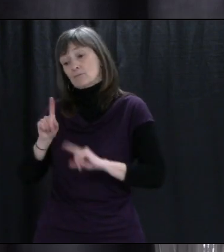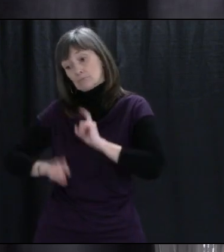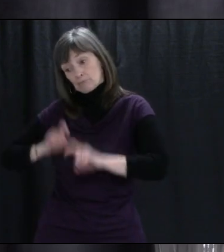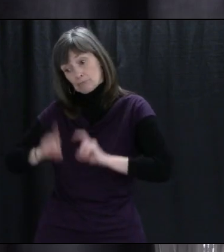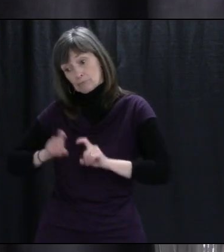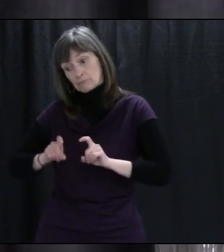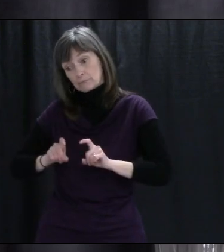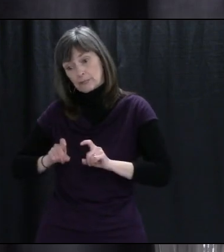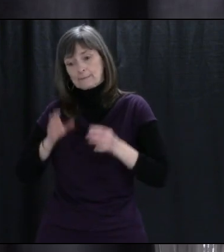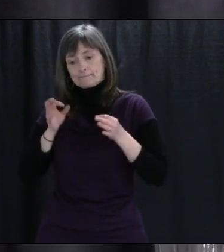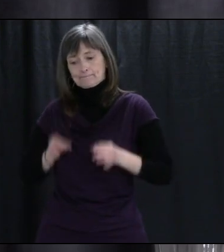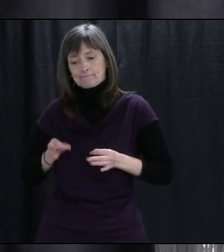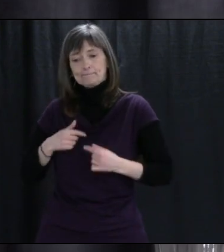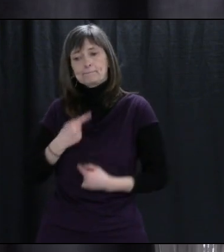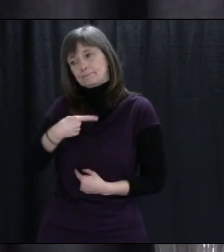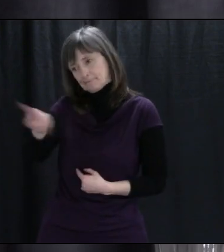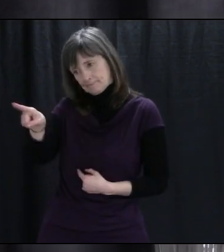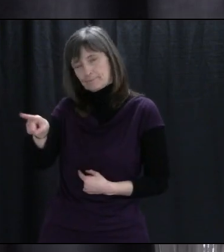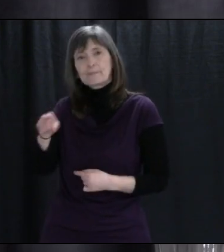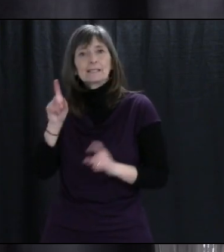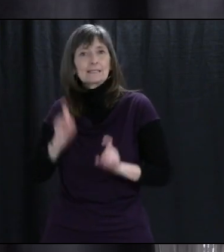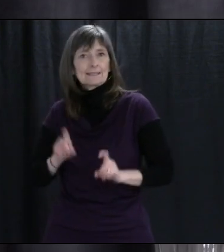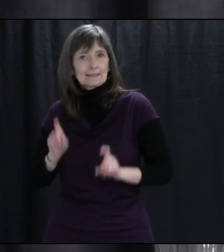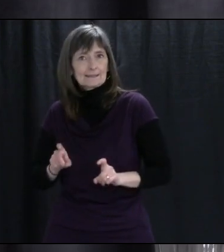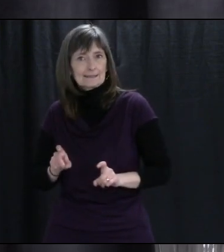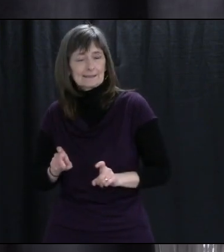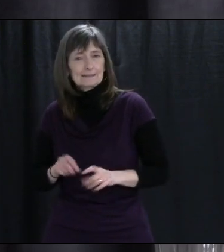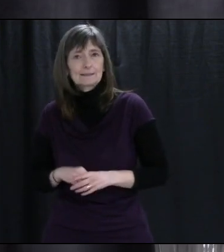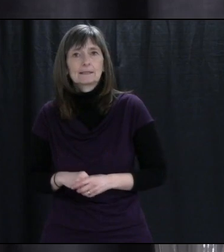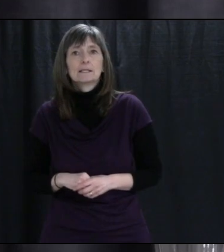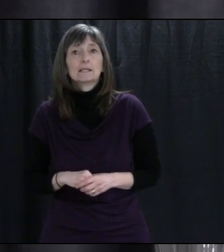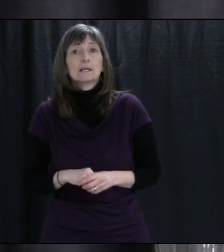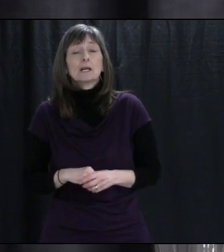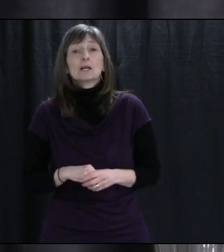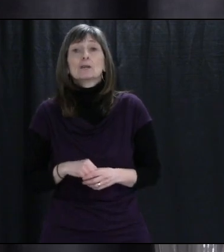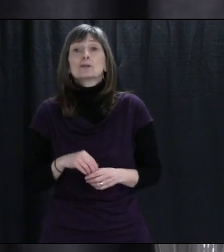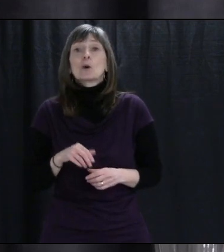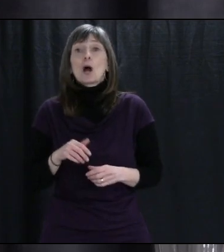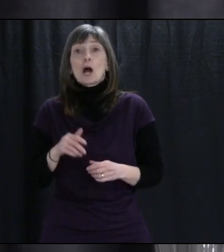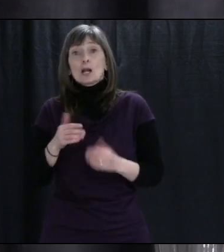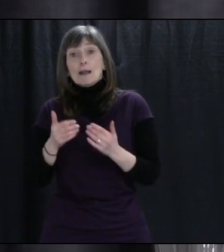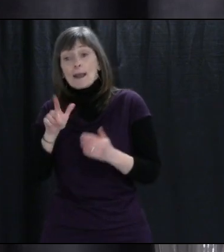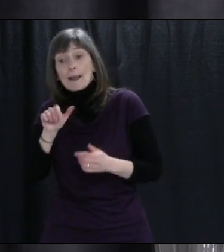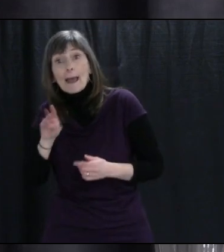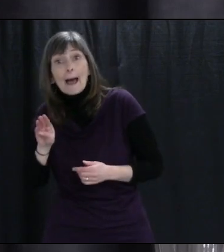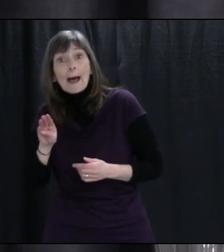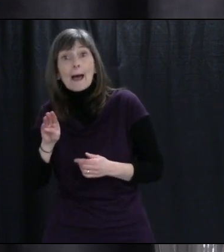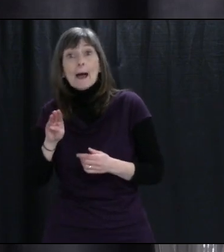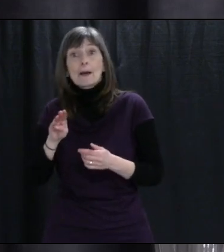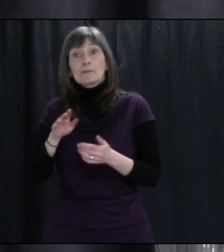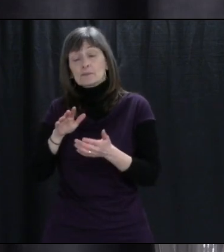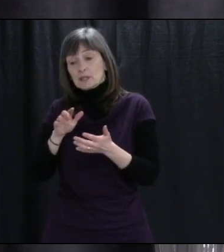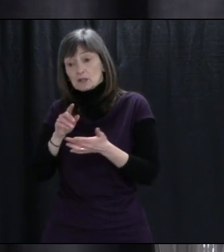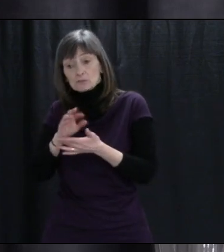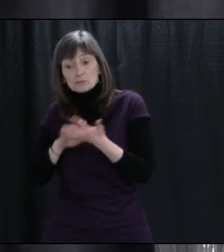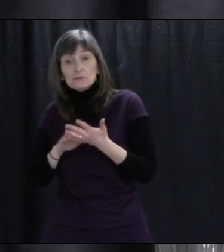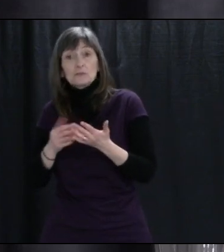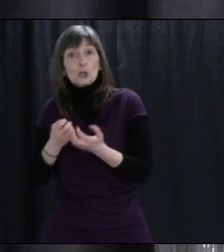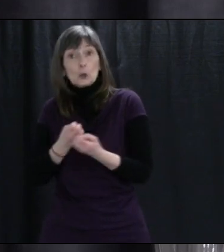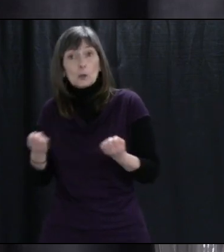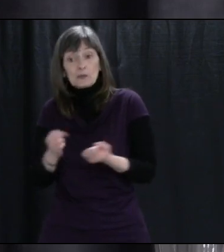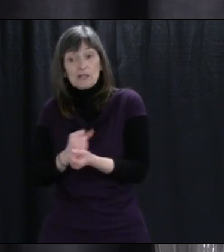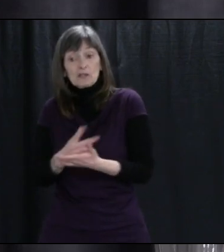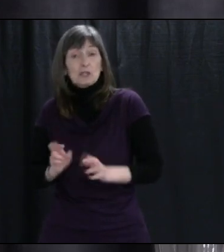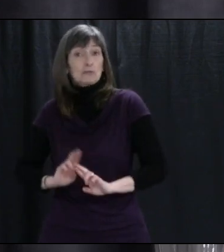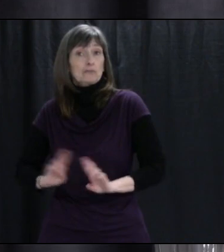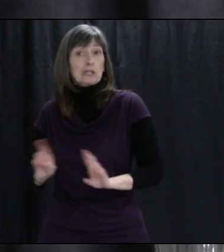capacity of our laboratory has not yet been reached, and indeed there's new equipment being installed over the weekend. We